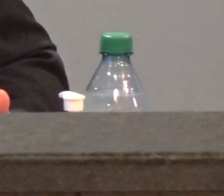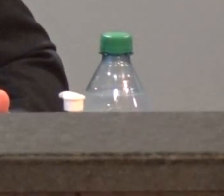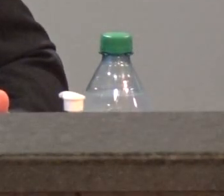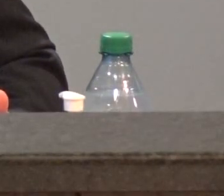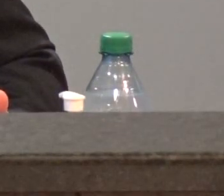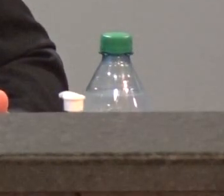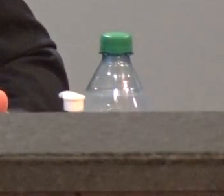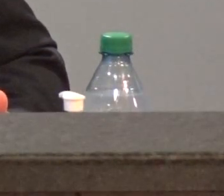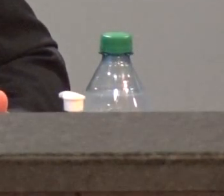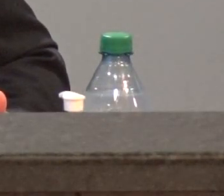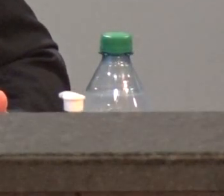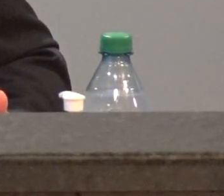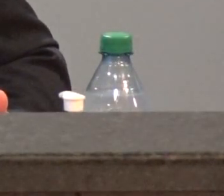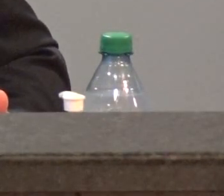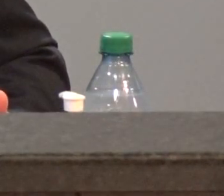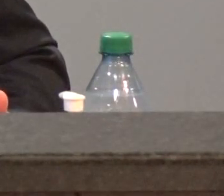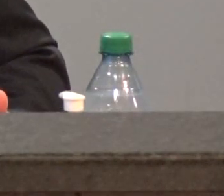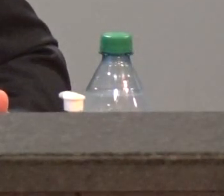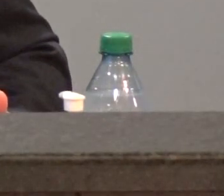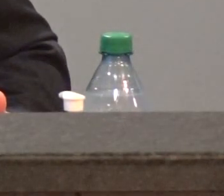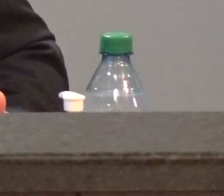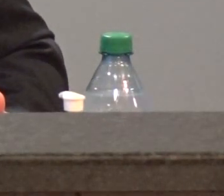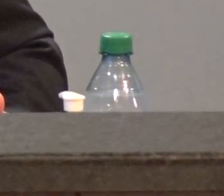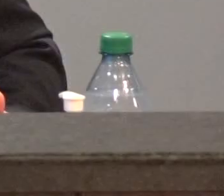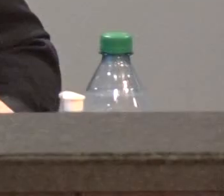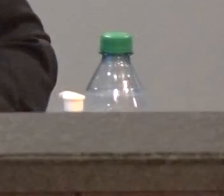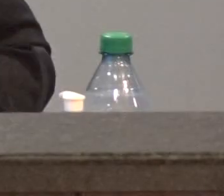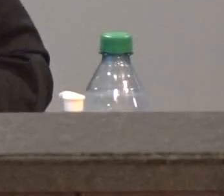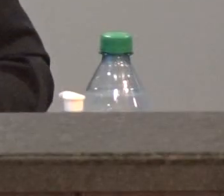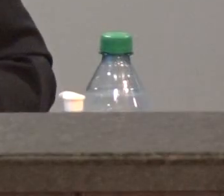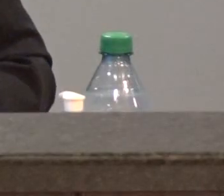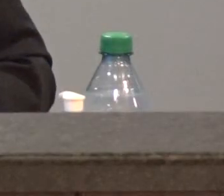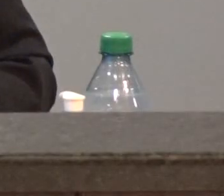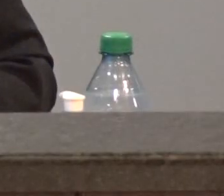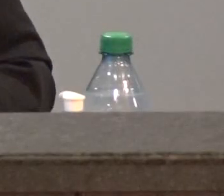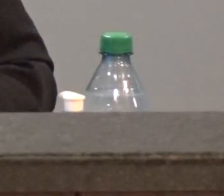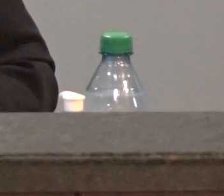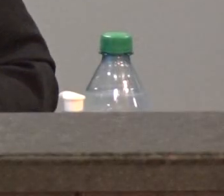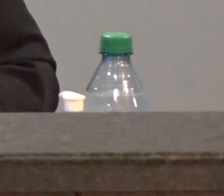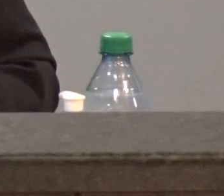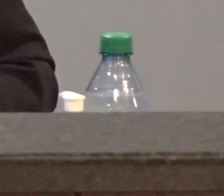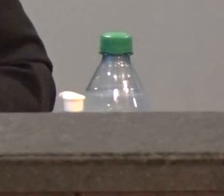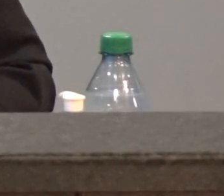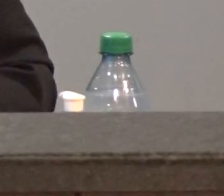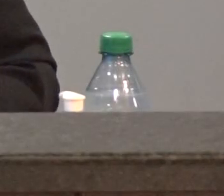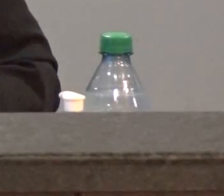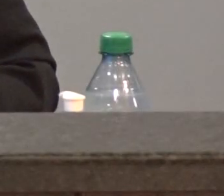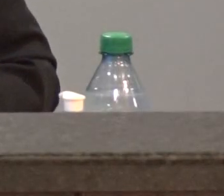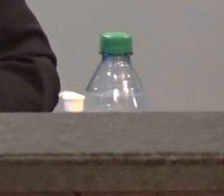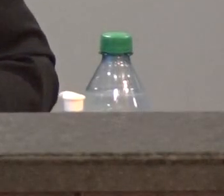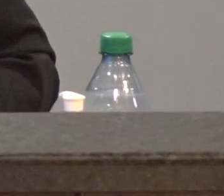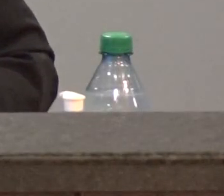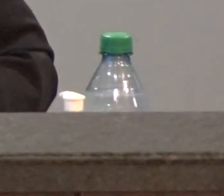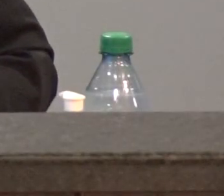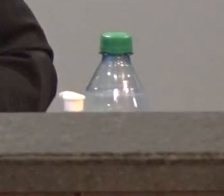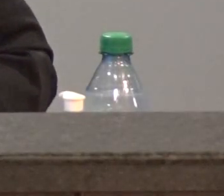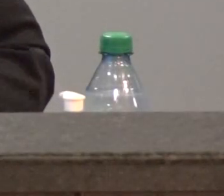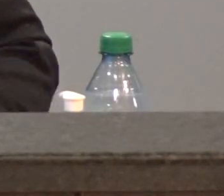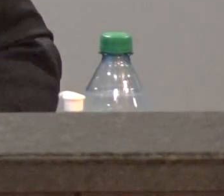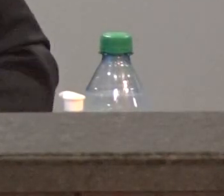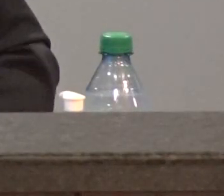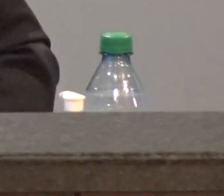since we're still right at 100% capacity heading into the spring season when we know we're going to be getting a lot more